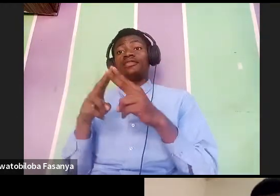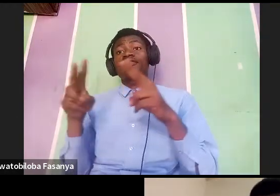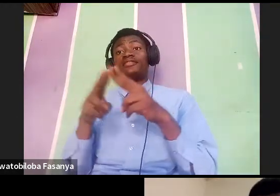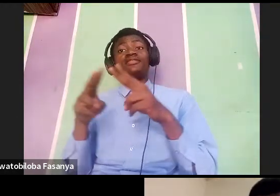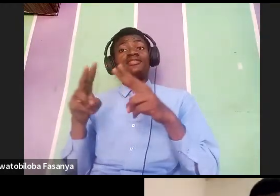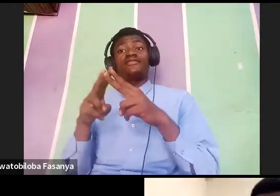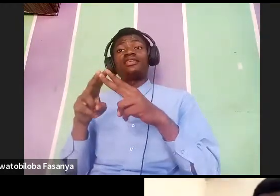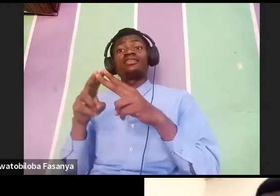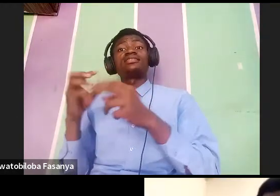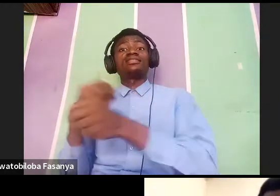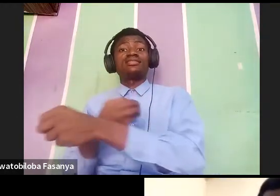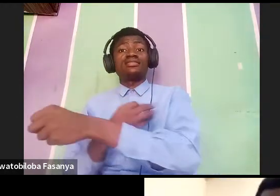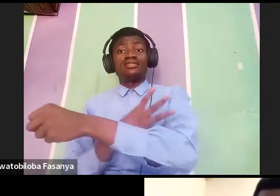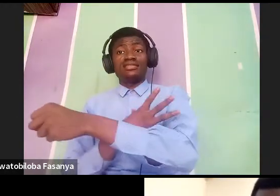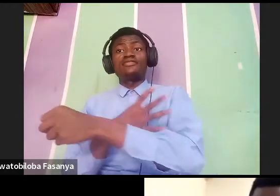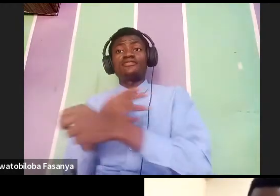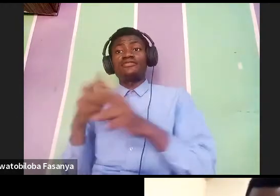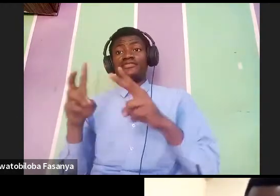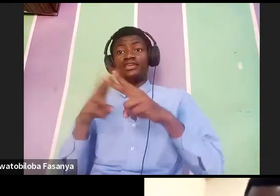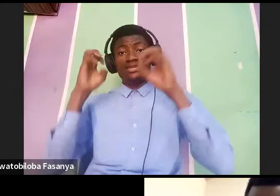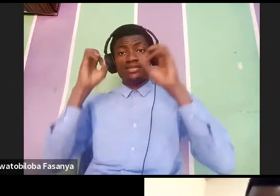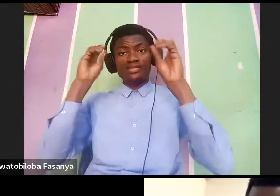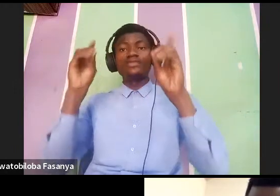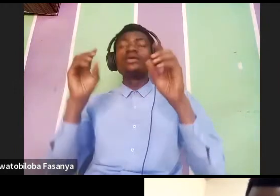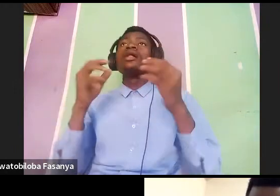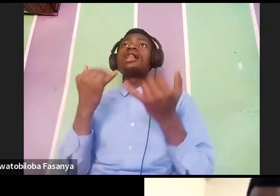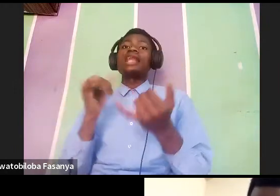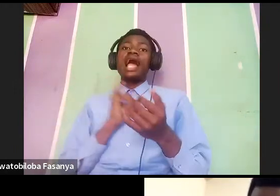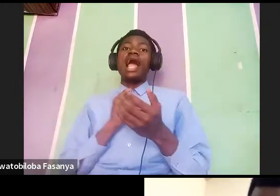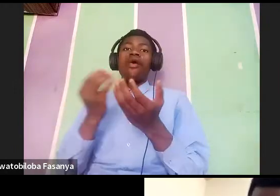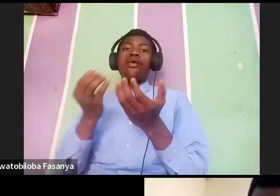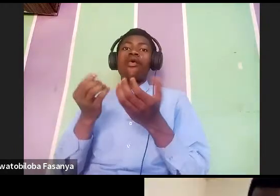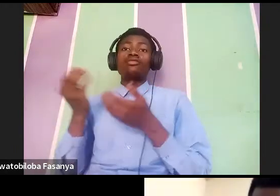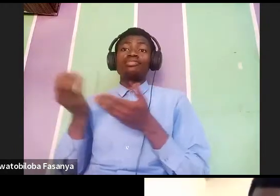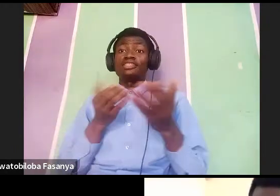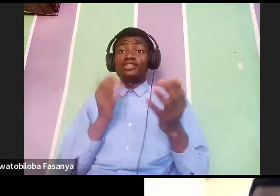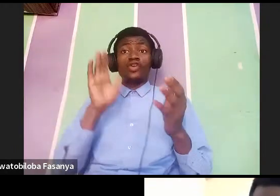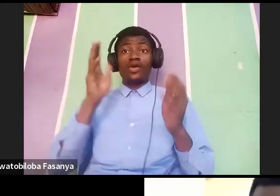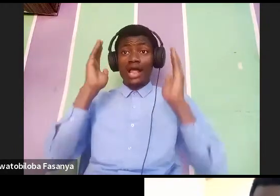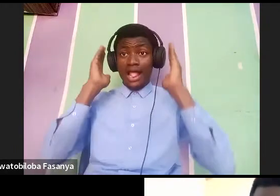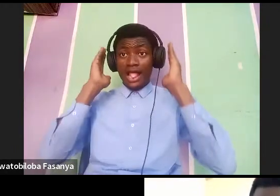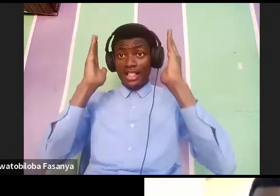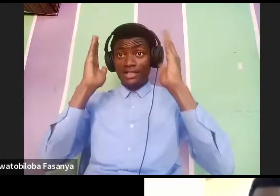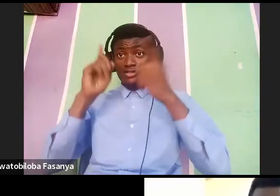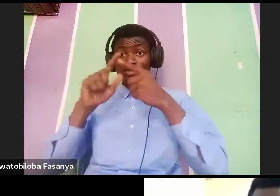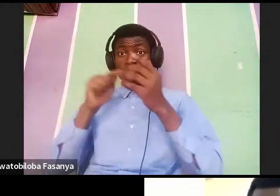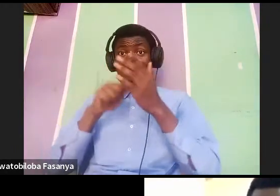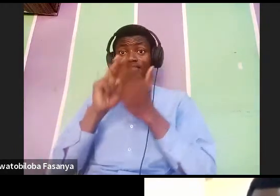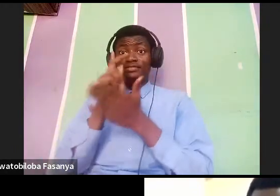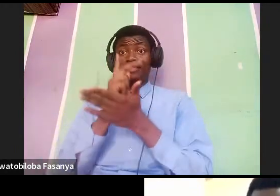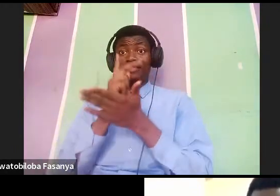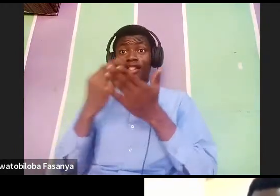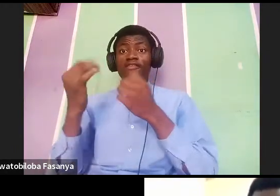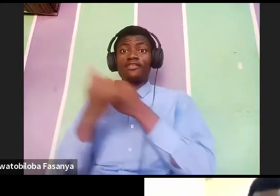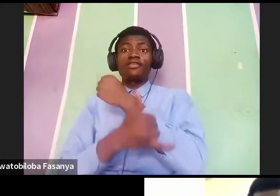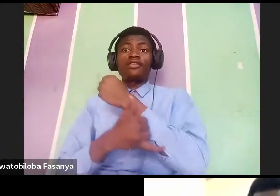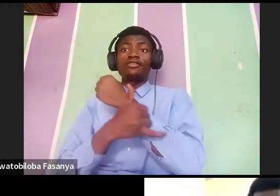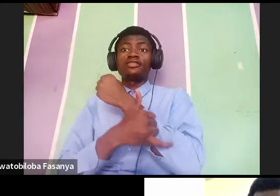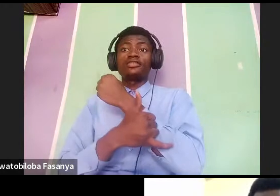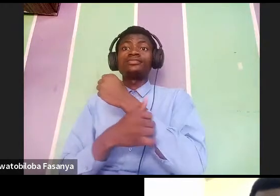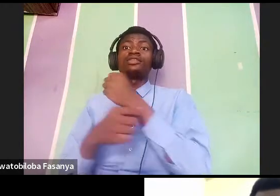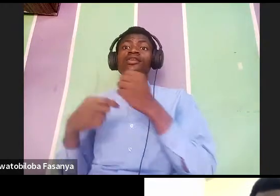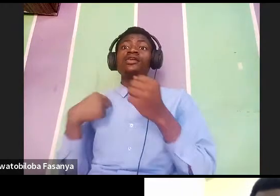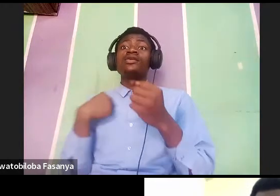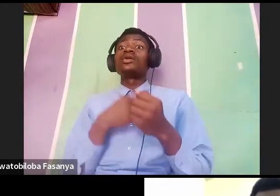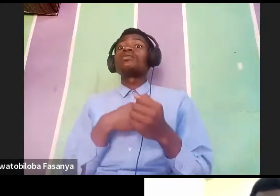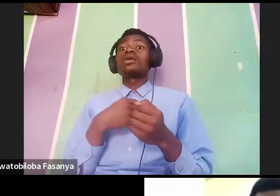your attention to something. Of course, in this part of the country, we eat fish a lot. If you're familiar, if you could remember that, of